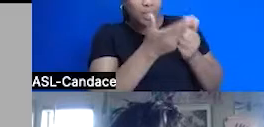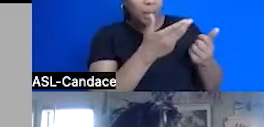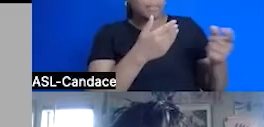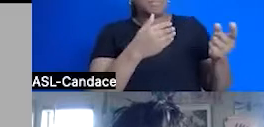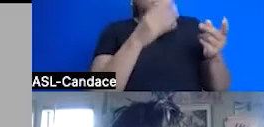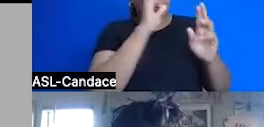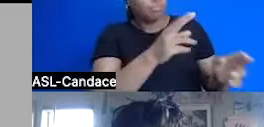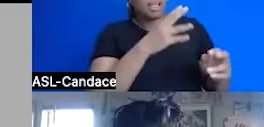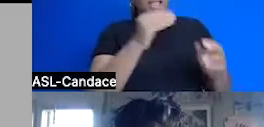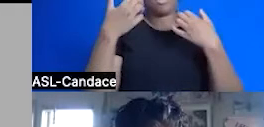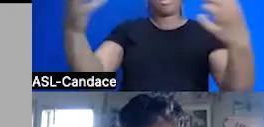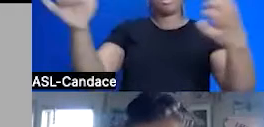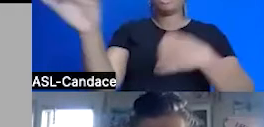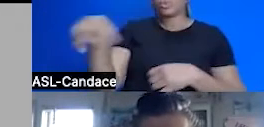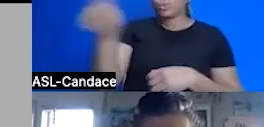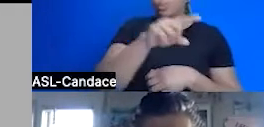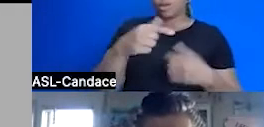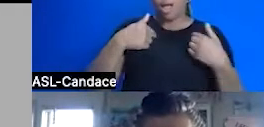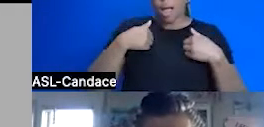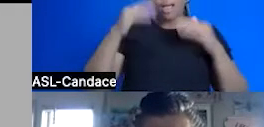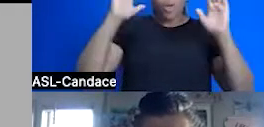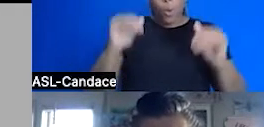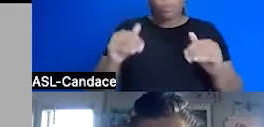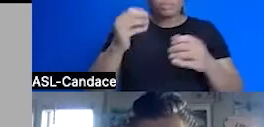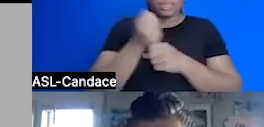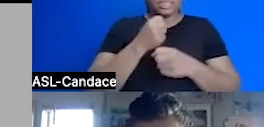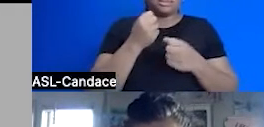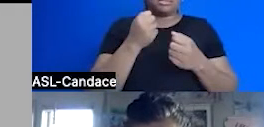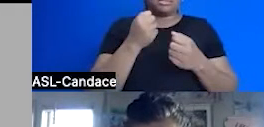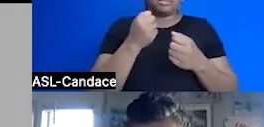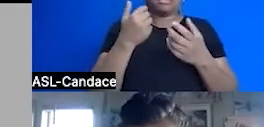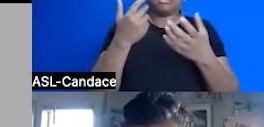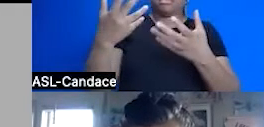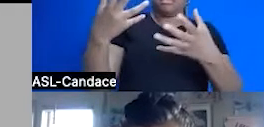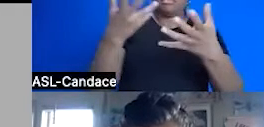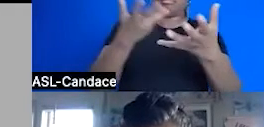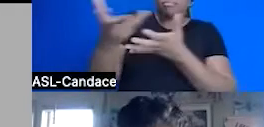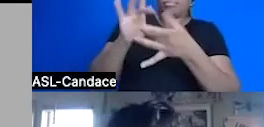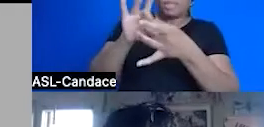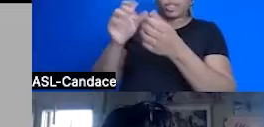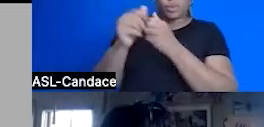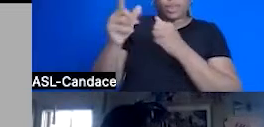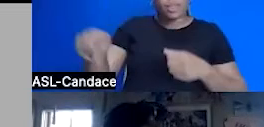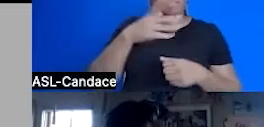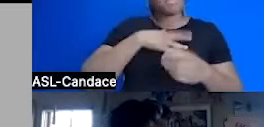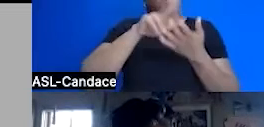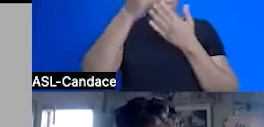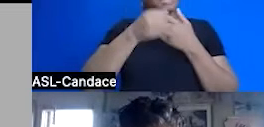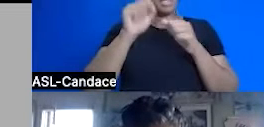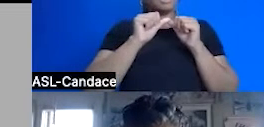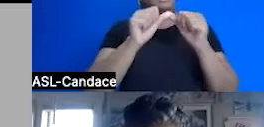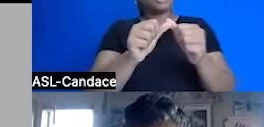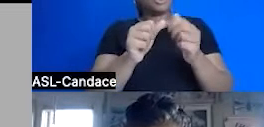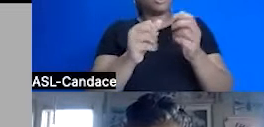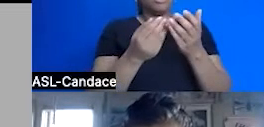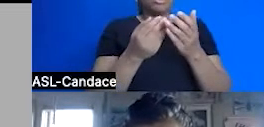the audience, who I hope to receive critical engagement from, right? So my project can continue growing. So the